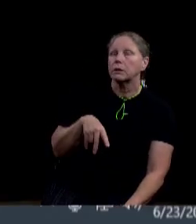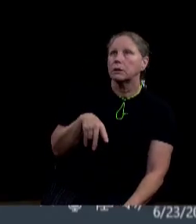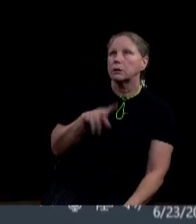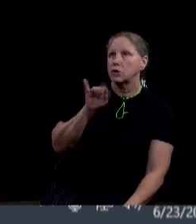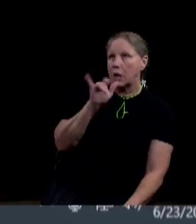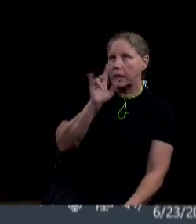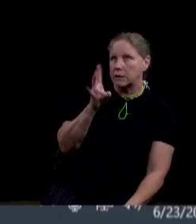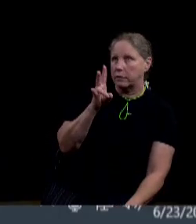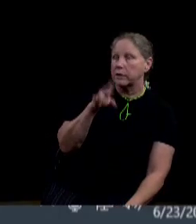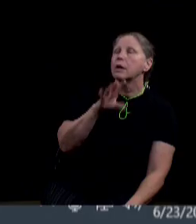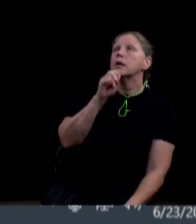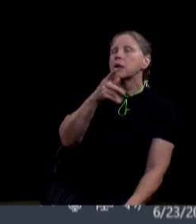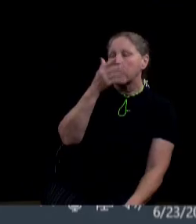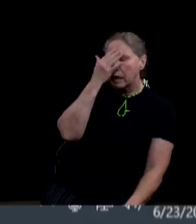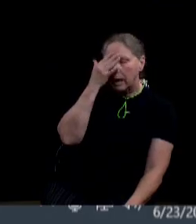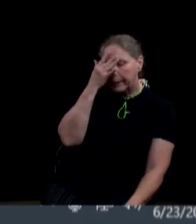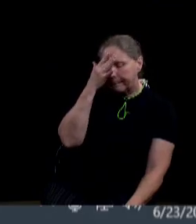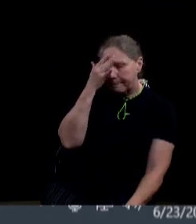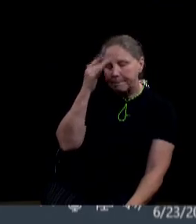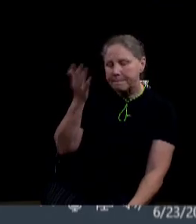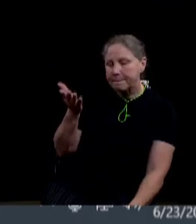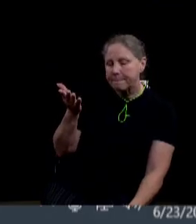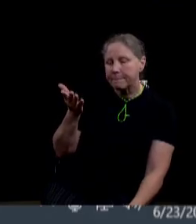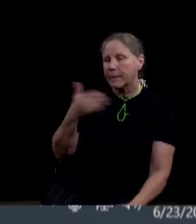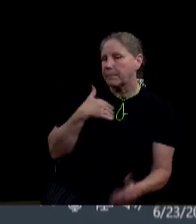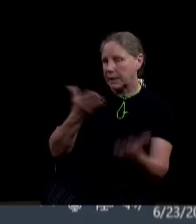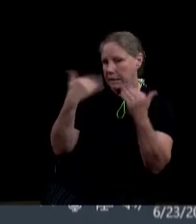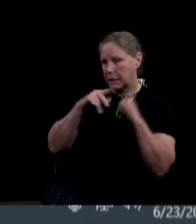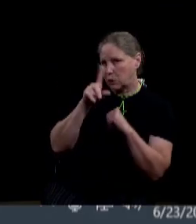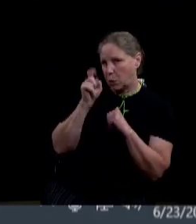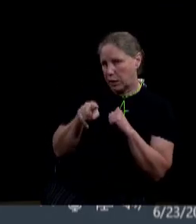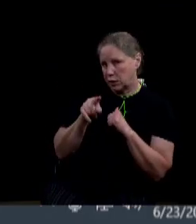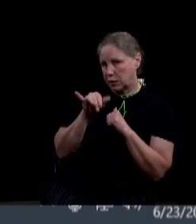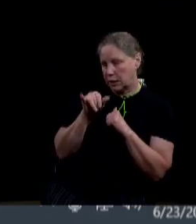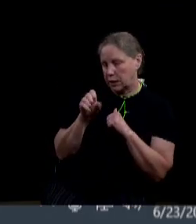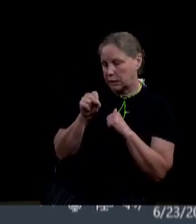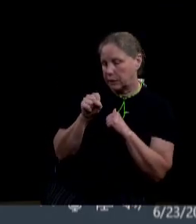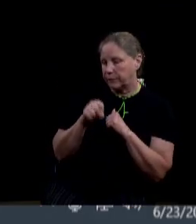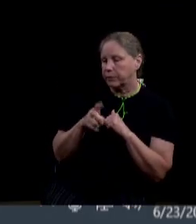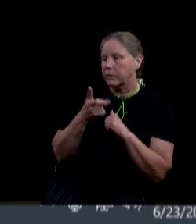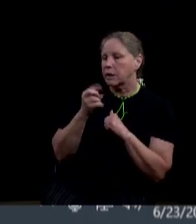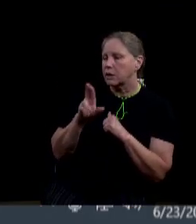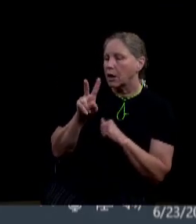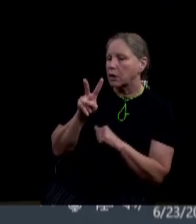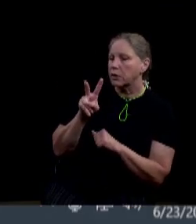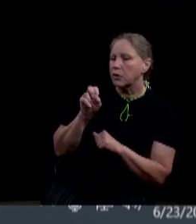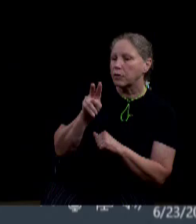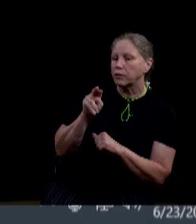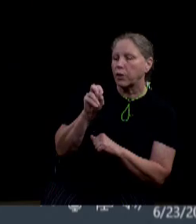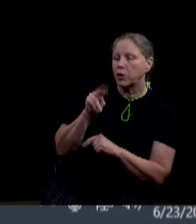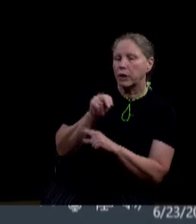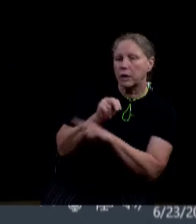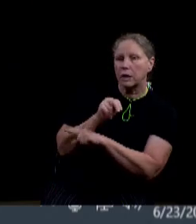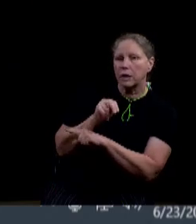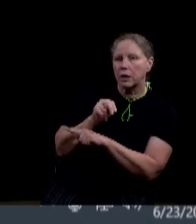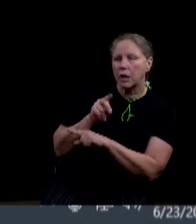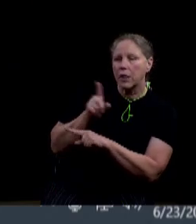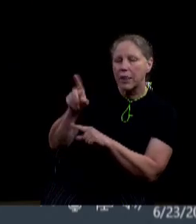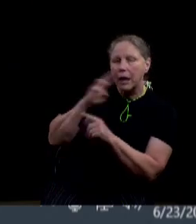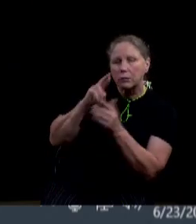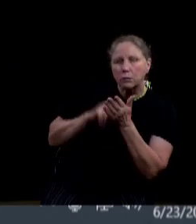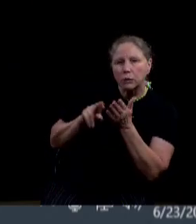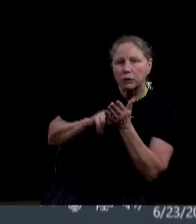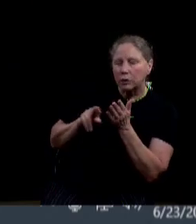the next question I had is, Dr. Werner, where did the study, or Dr. Gray, where did that